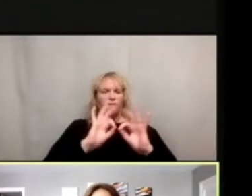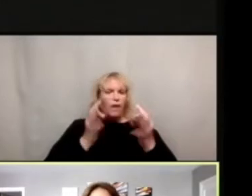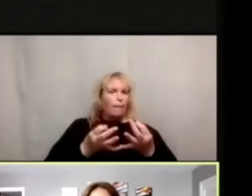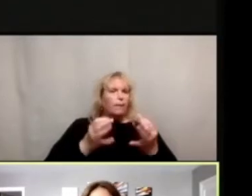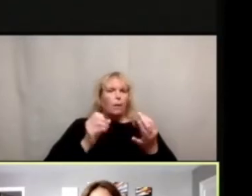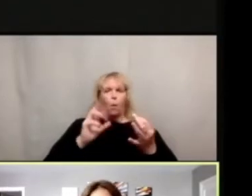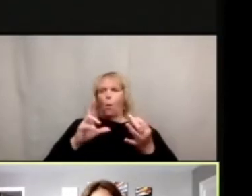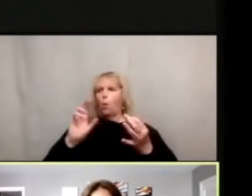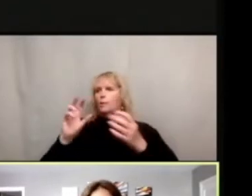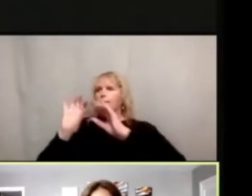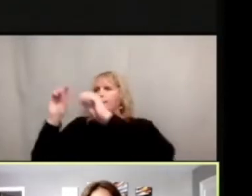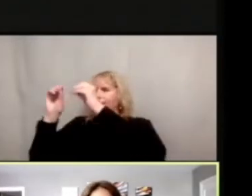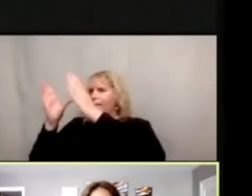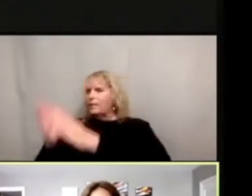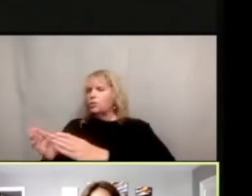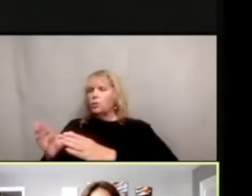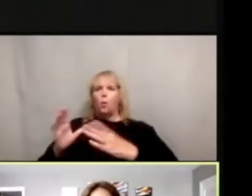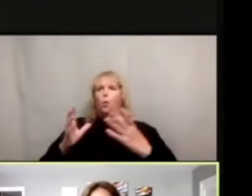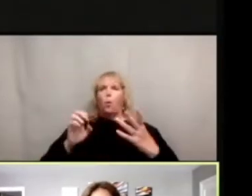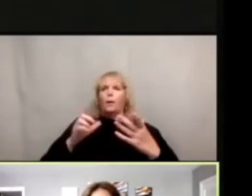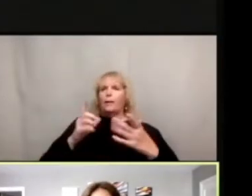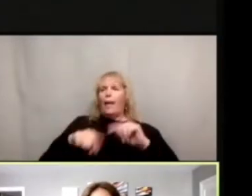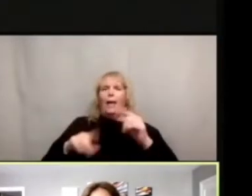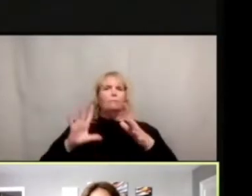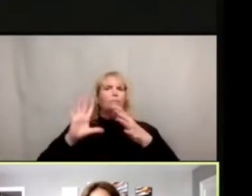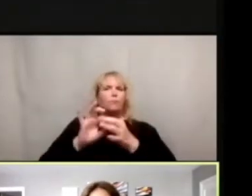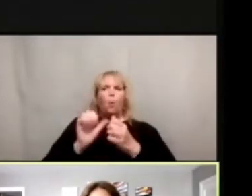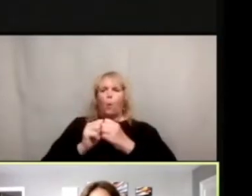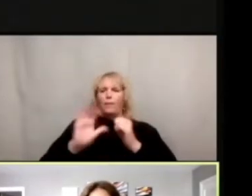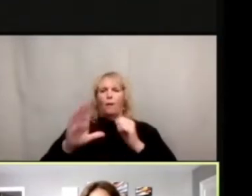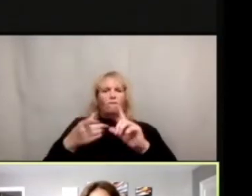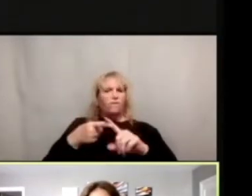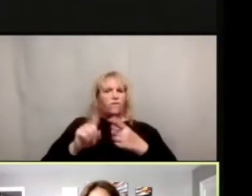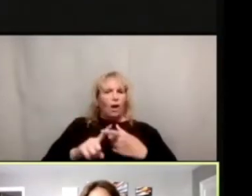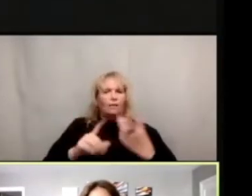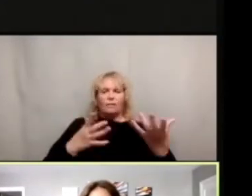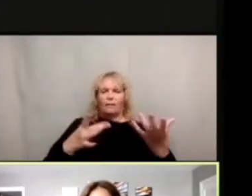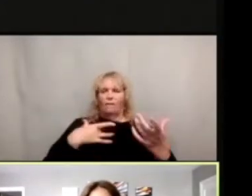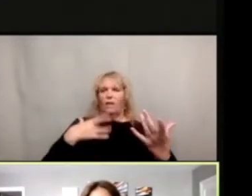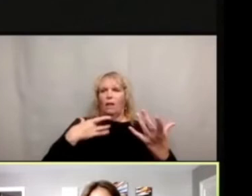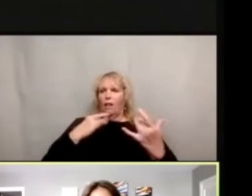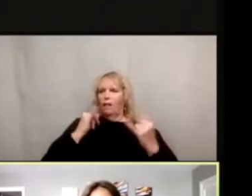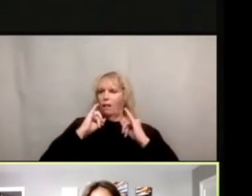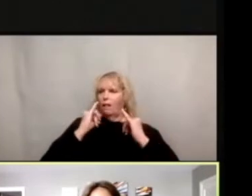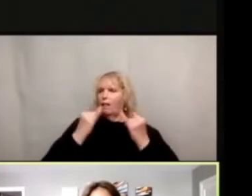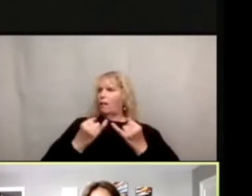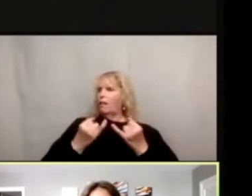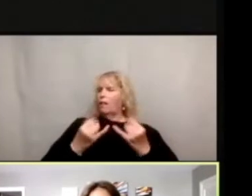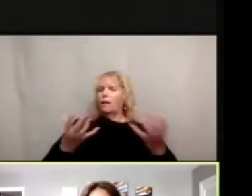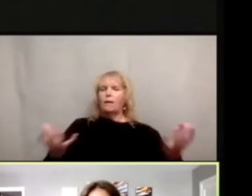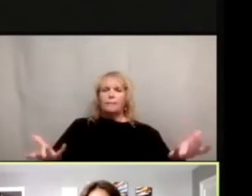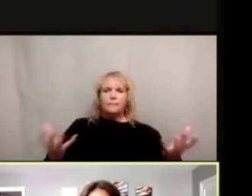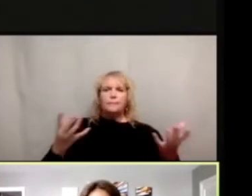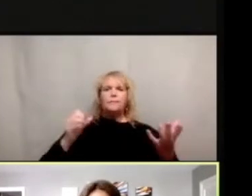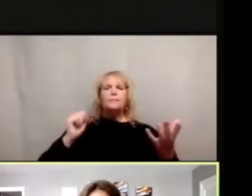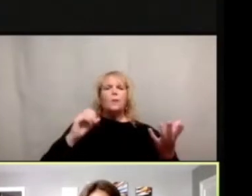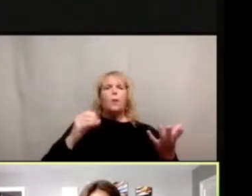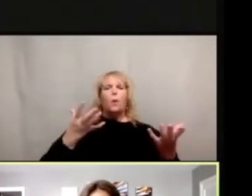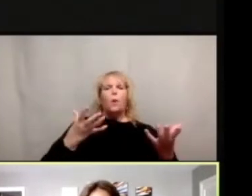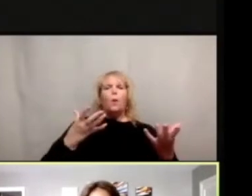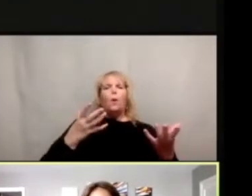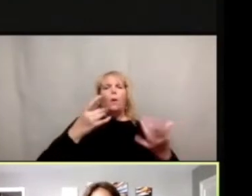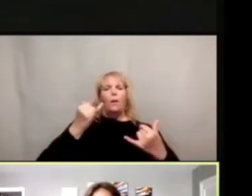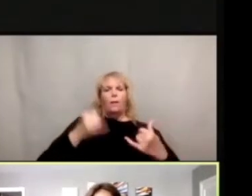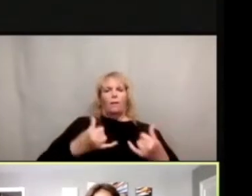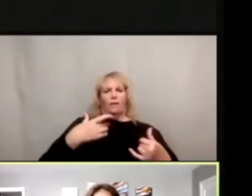teachers or even their friends after school, and that socializing component that's so key to their development. So what happens when there's this